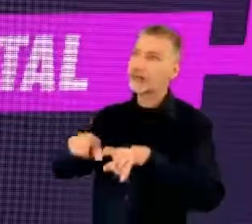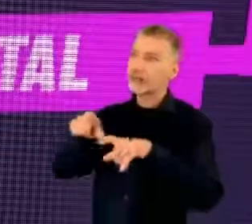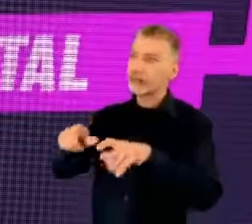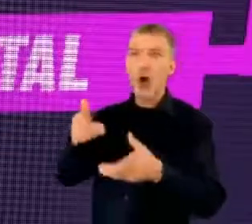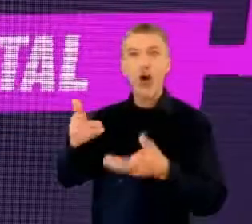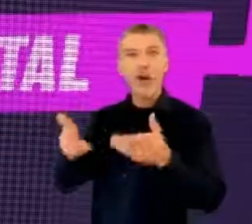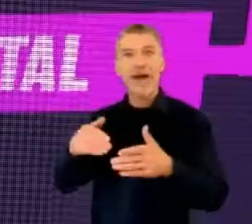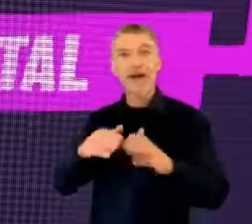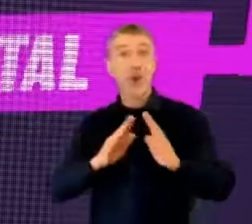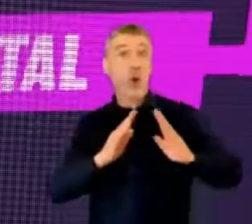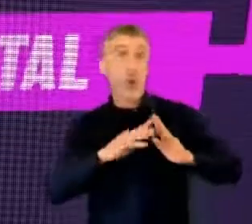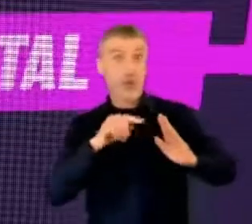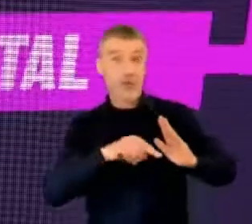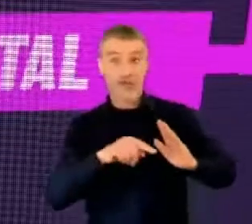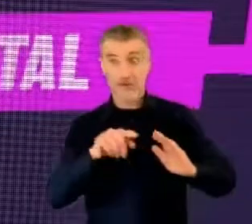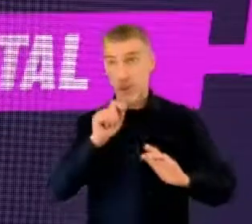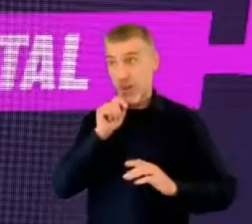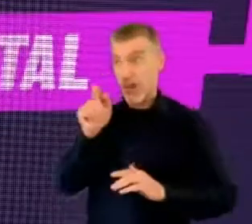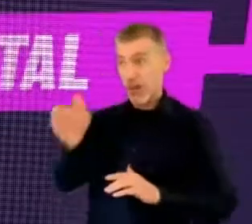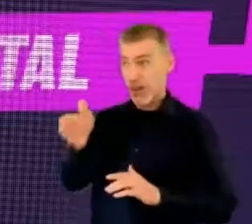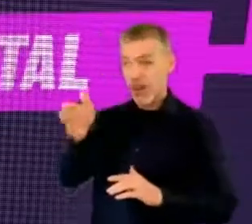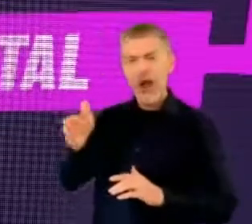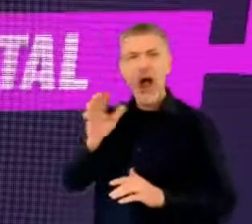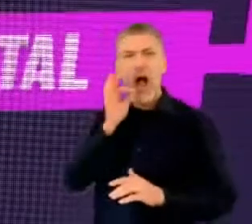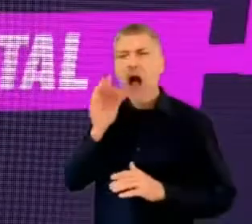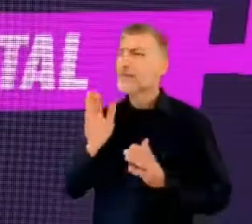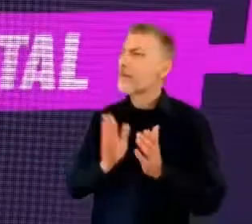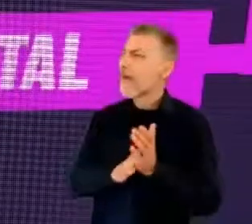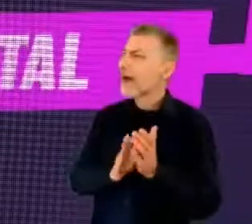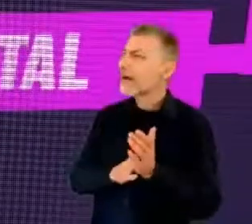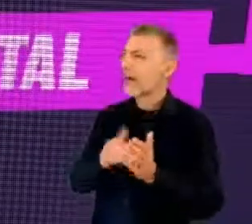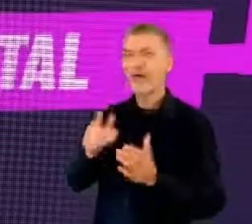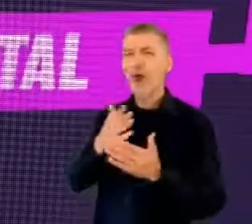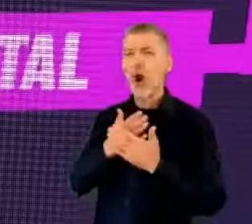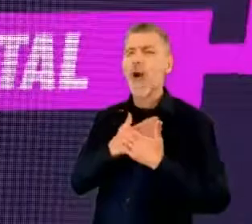ask Michael, what do you love most about your job?